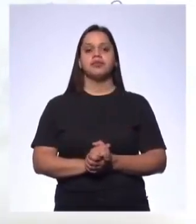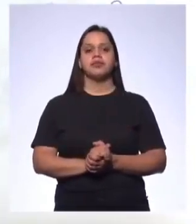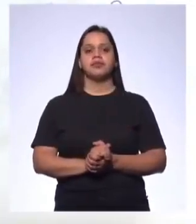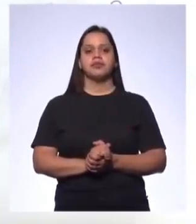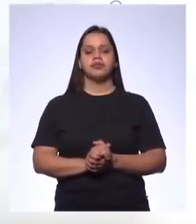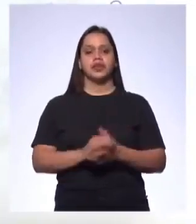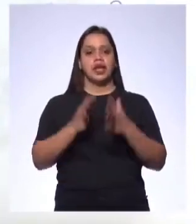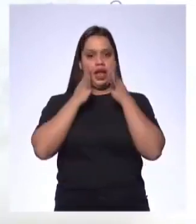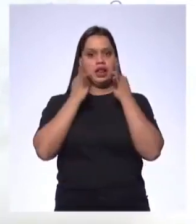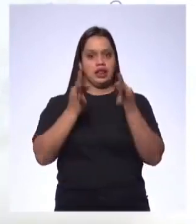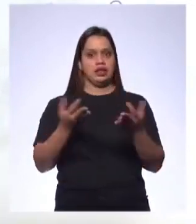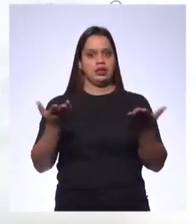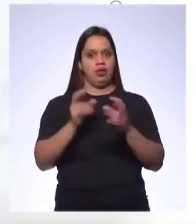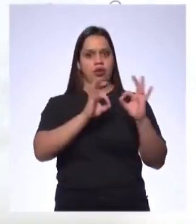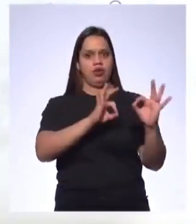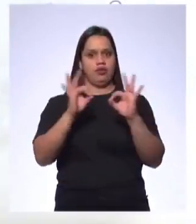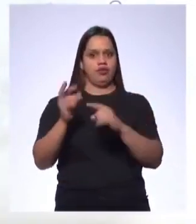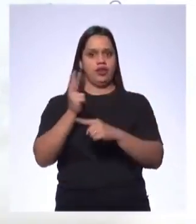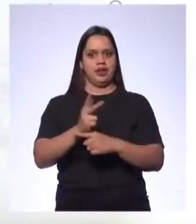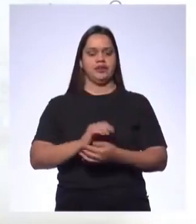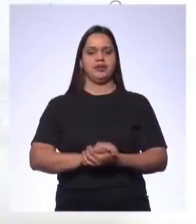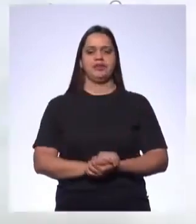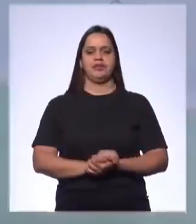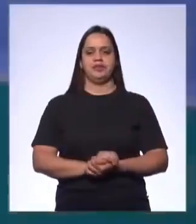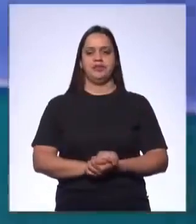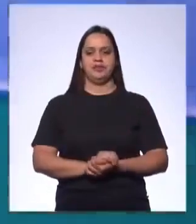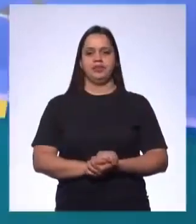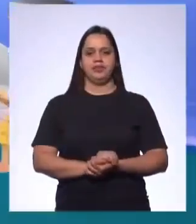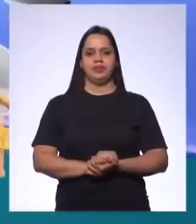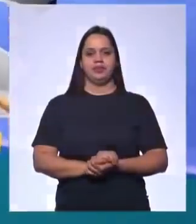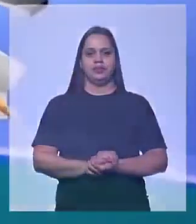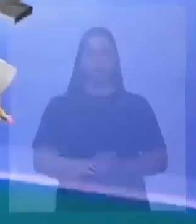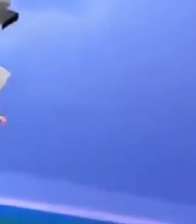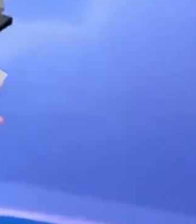attention, preste atenção no vídeo. See you later.